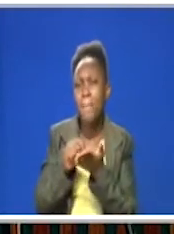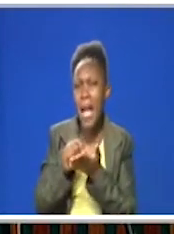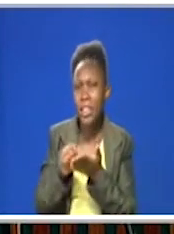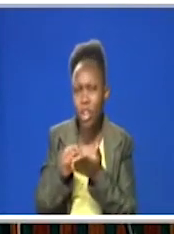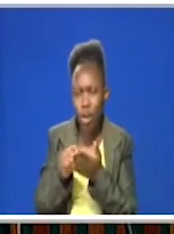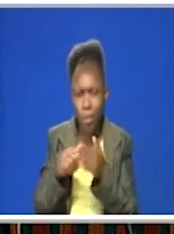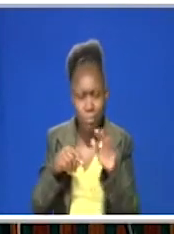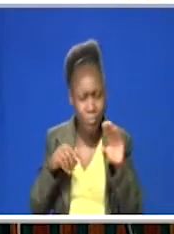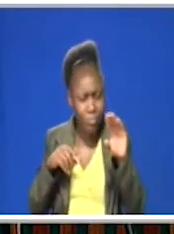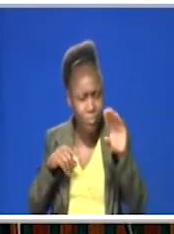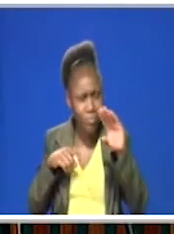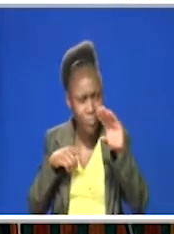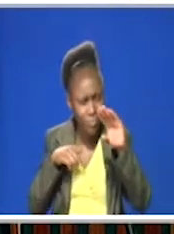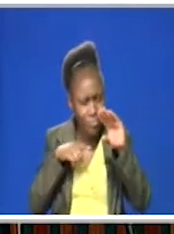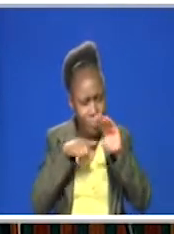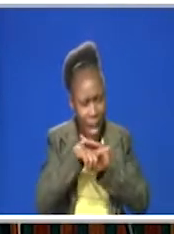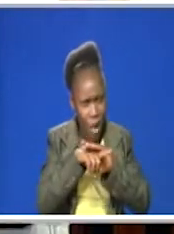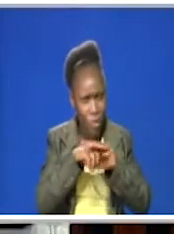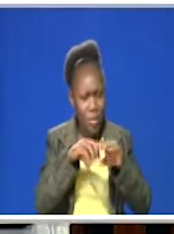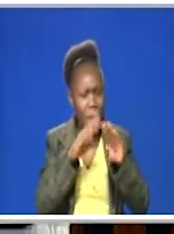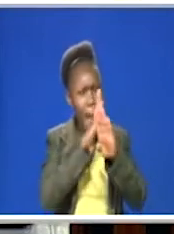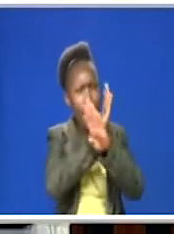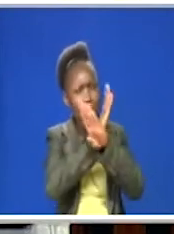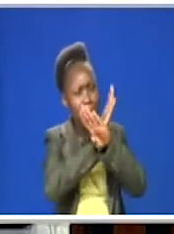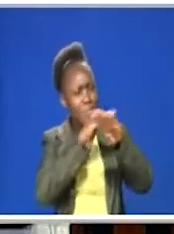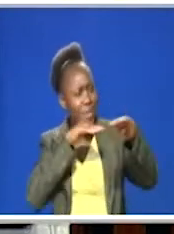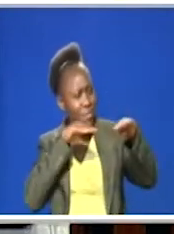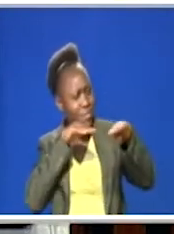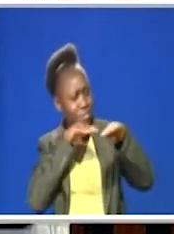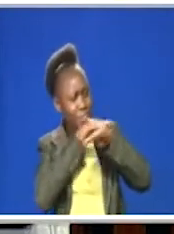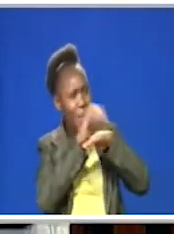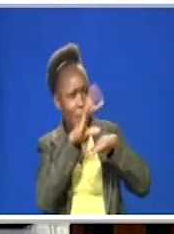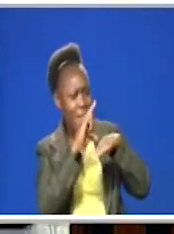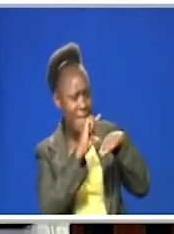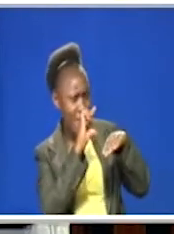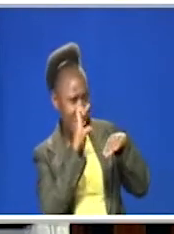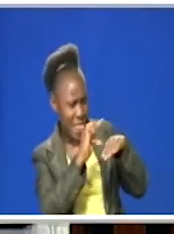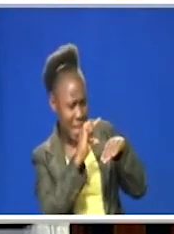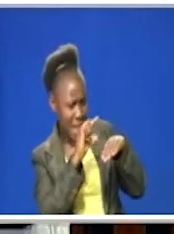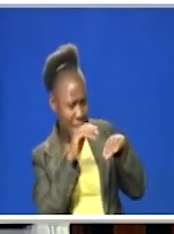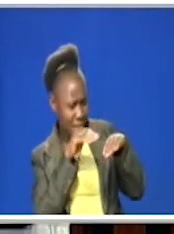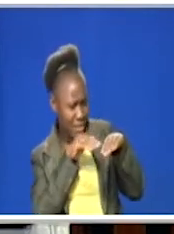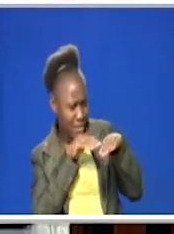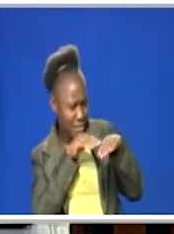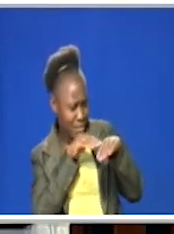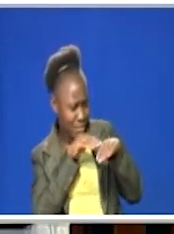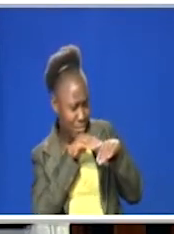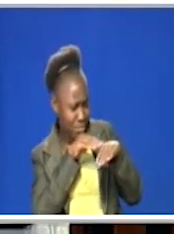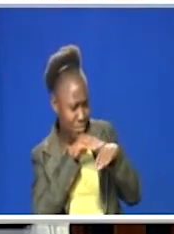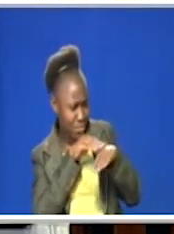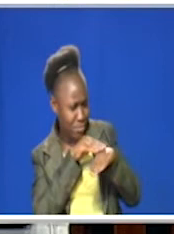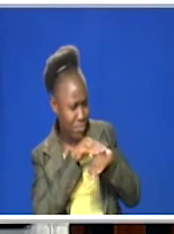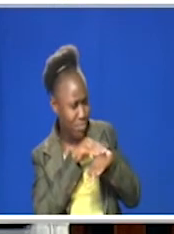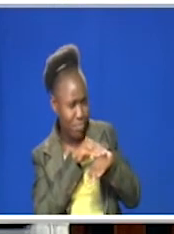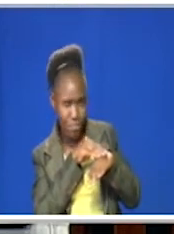longer time. But if we take, for example, our membrane to be that thick,